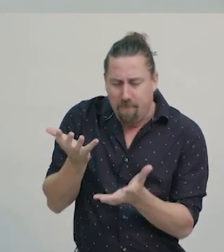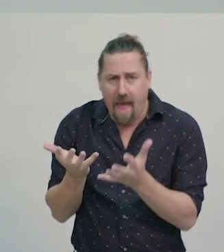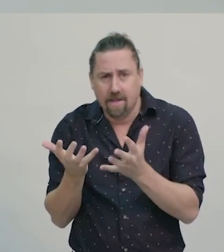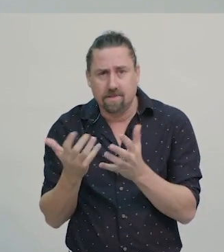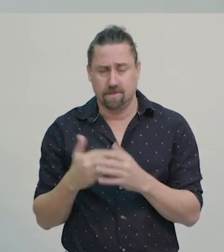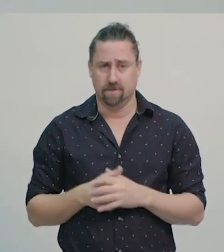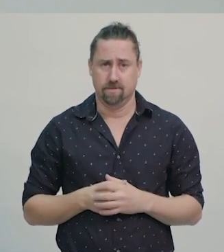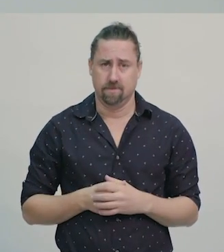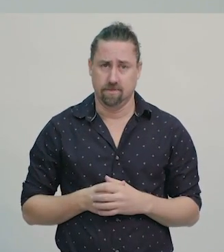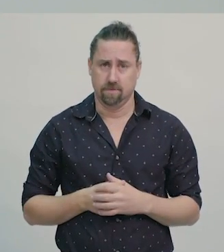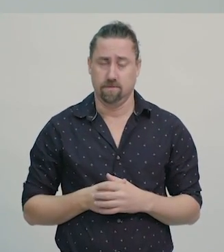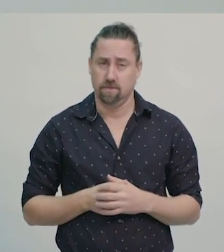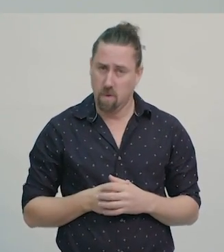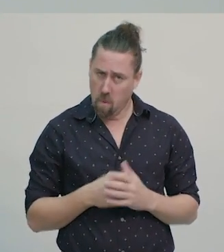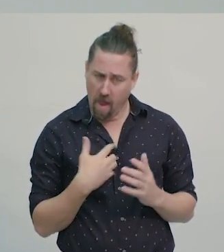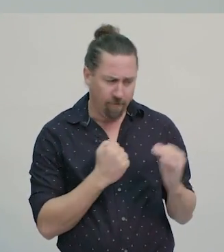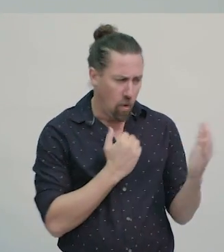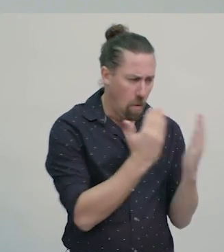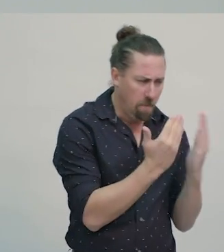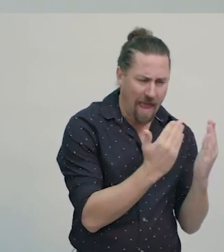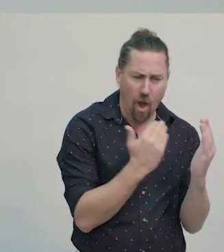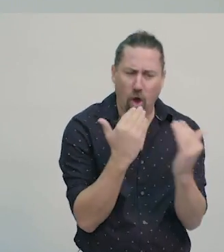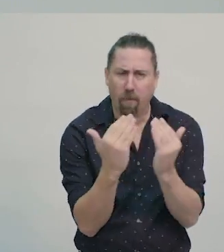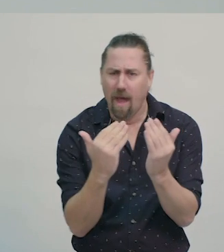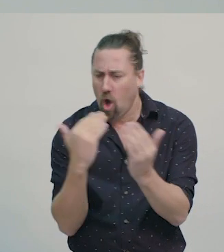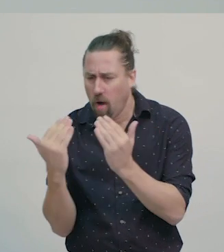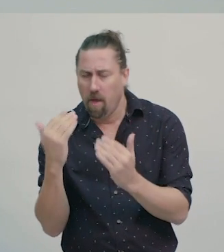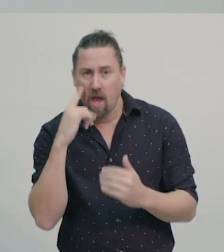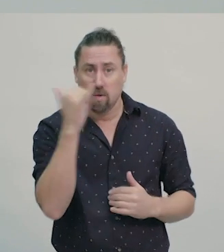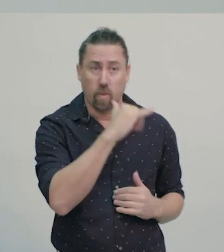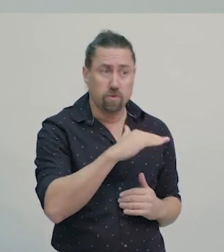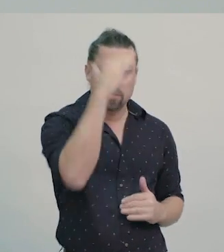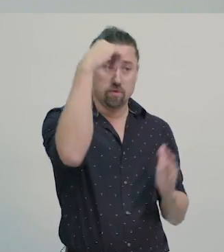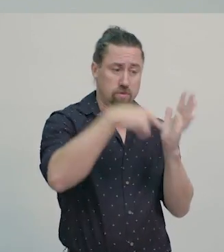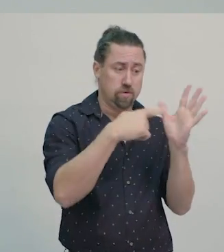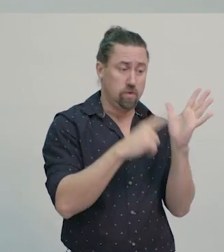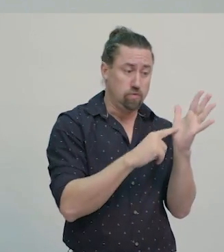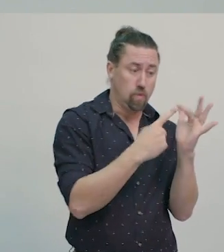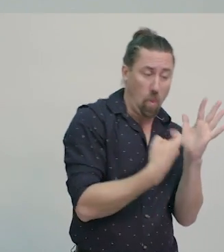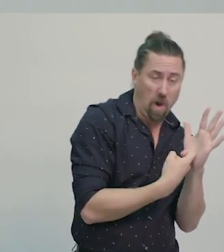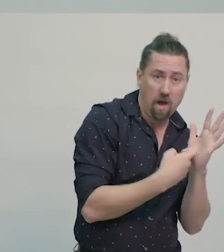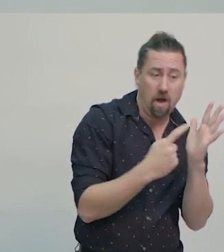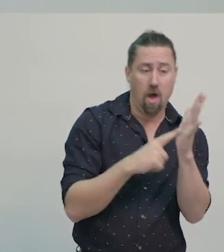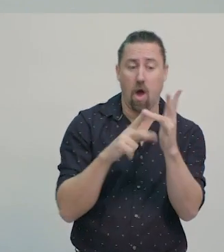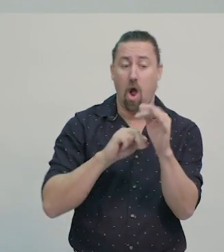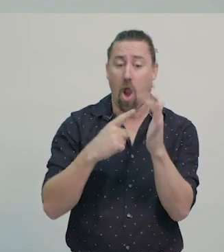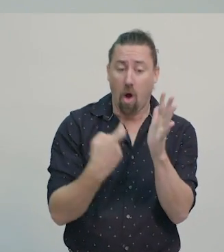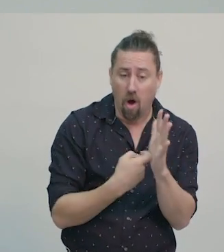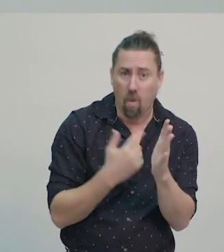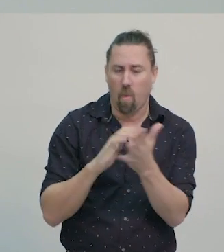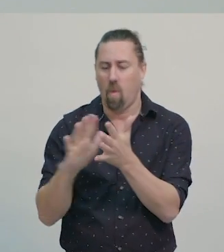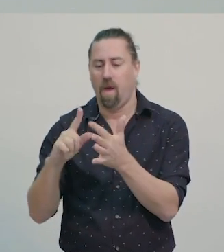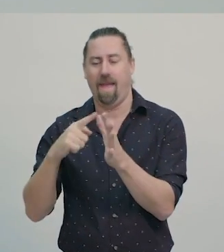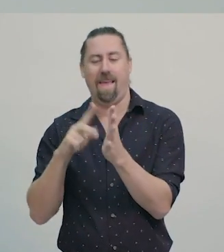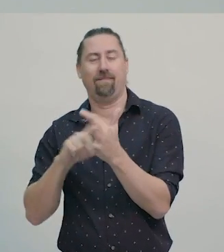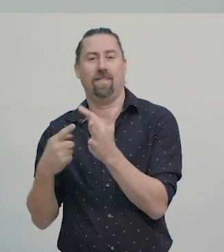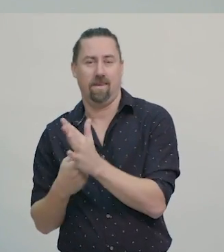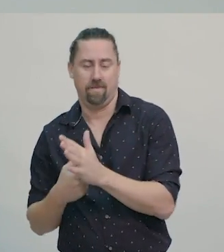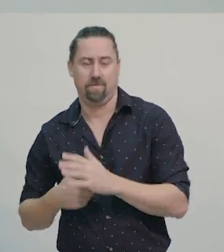I'm going to feel their mass to decide. So I have the balloon in this hand and the basketball in this